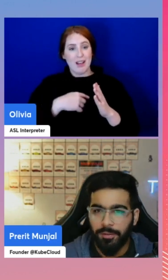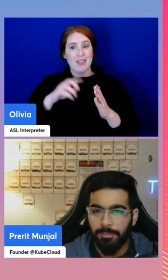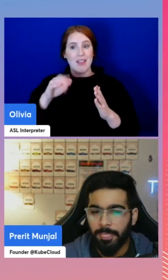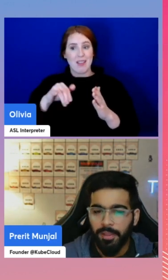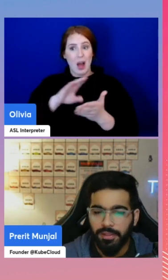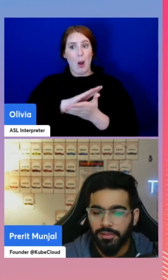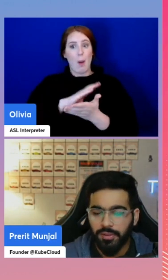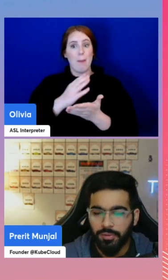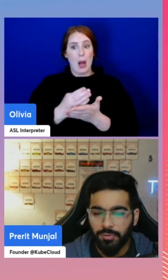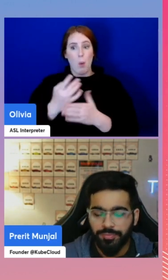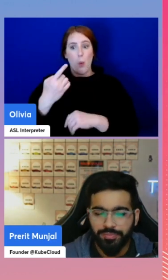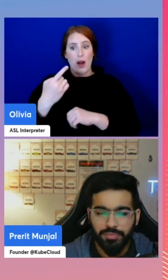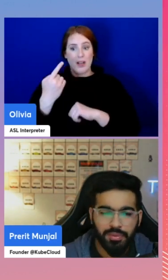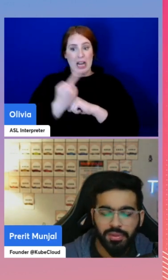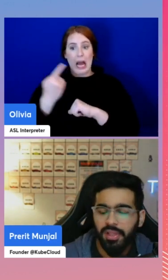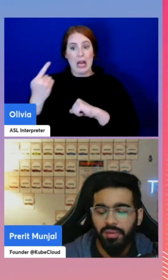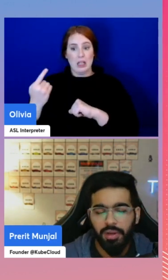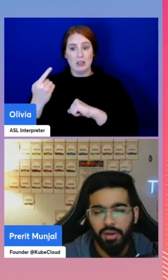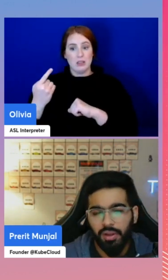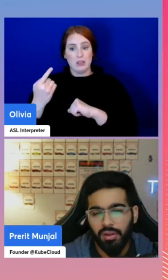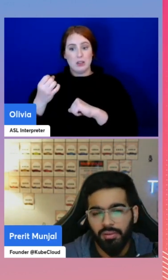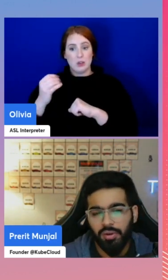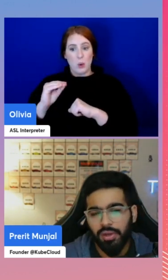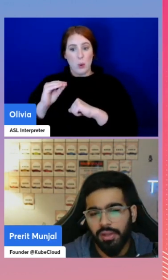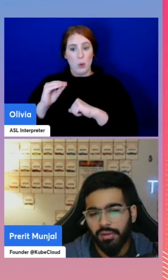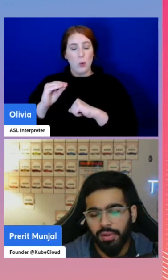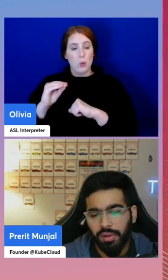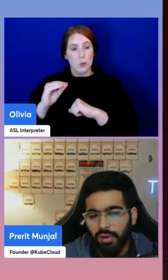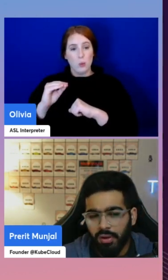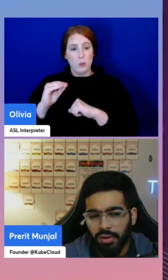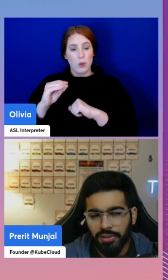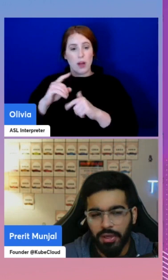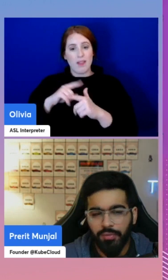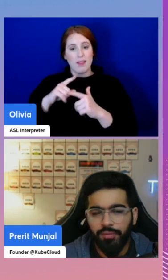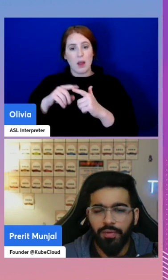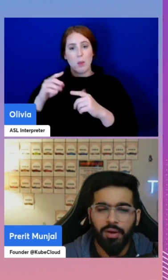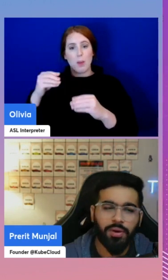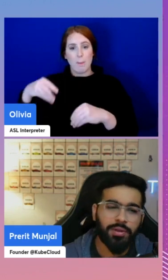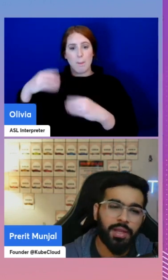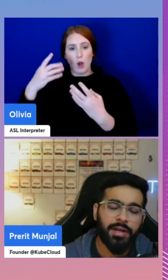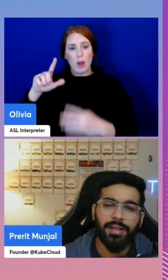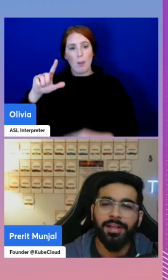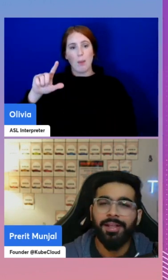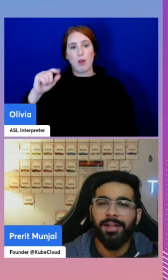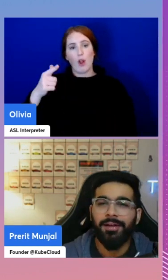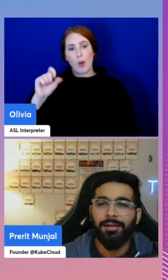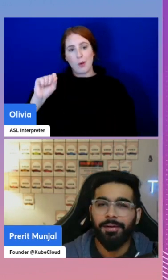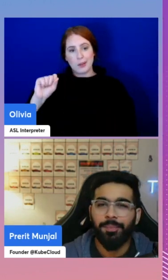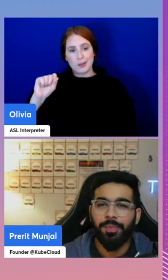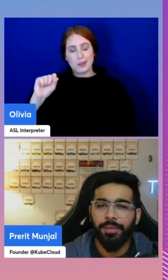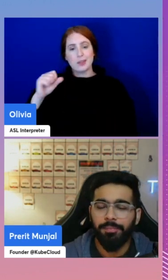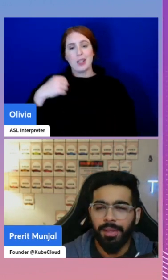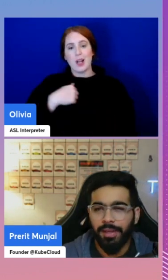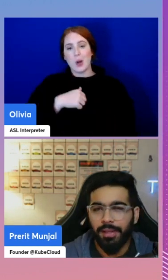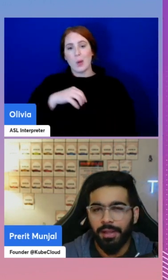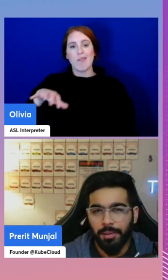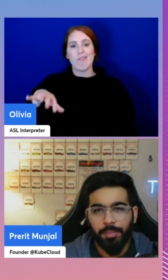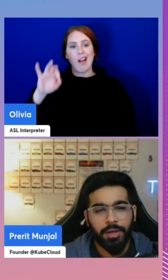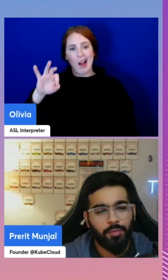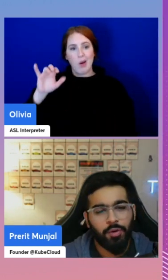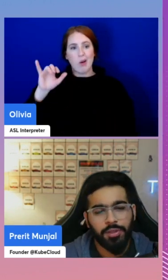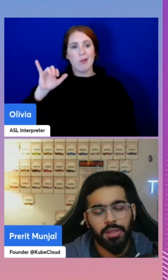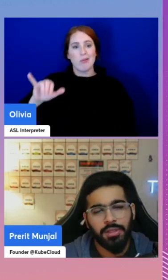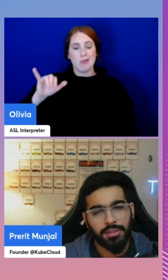day. Okay, so then we looked into the logs and we found out that the